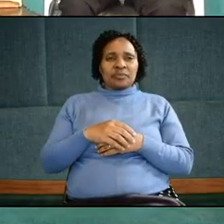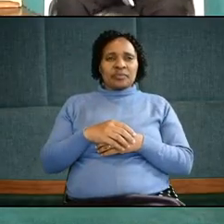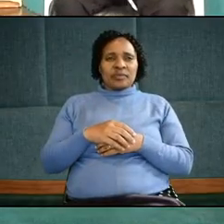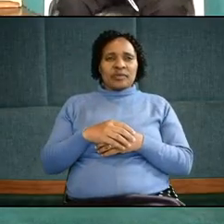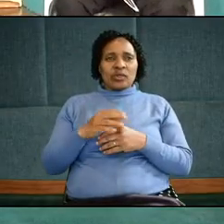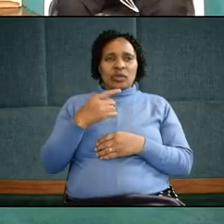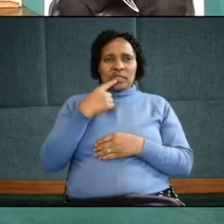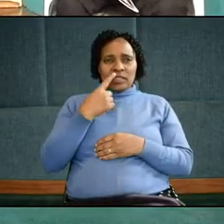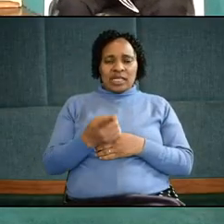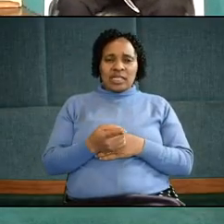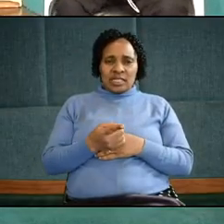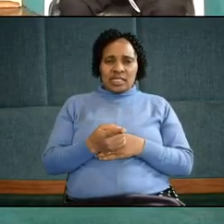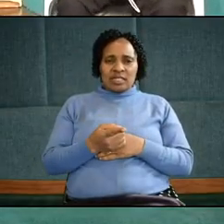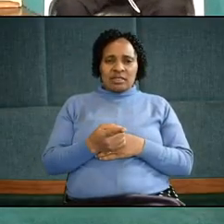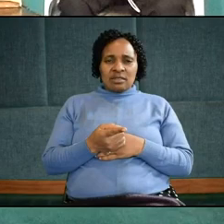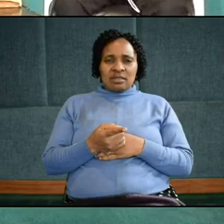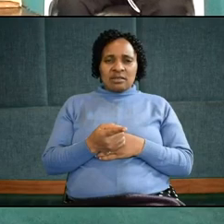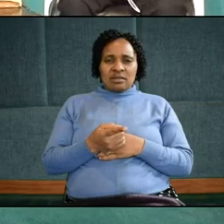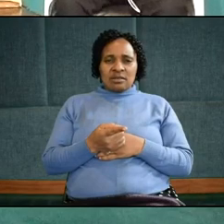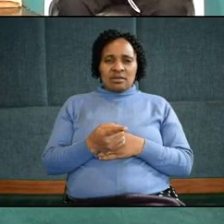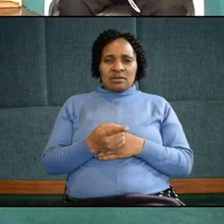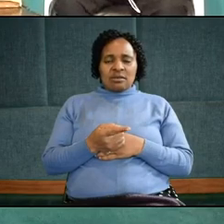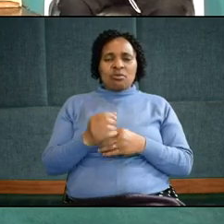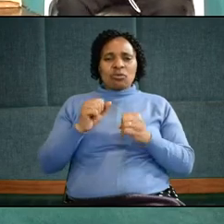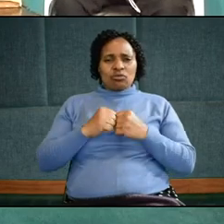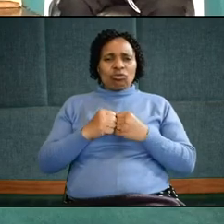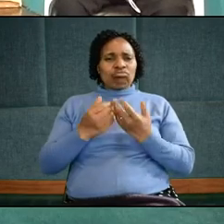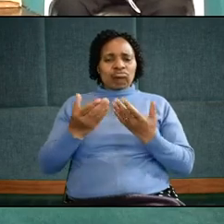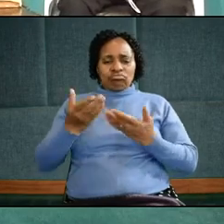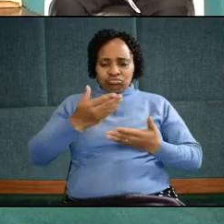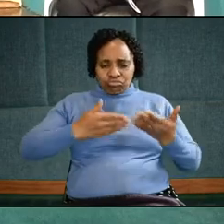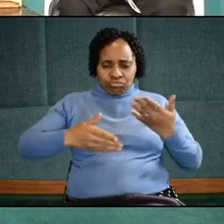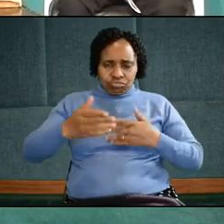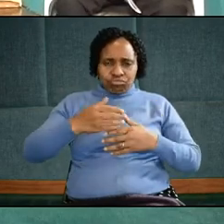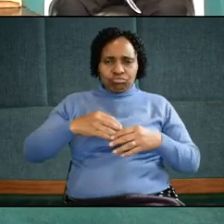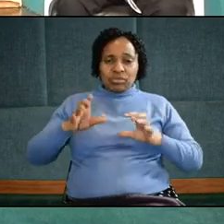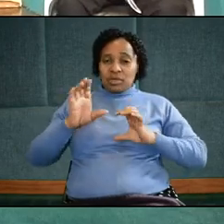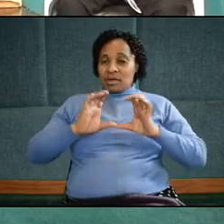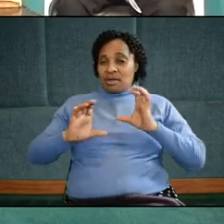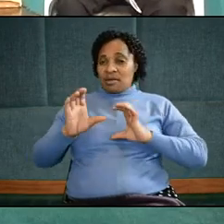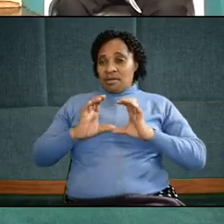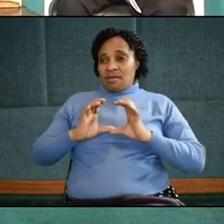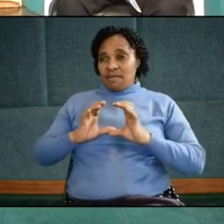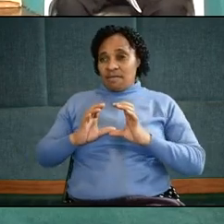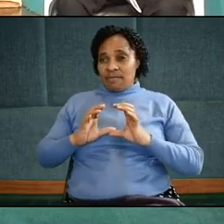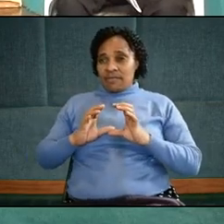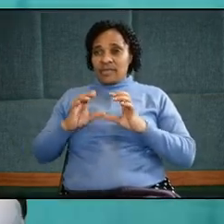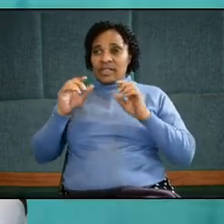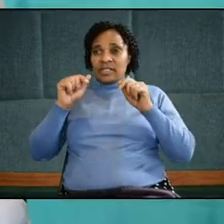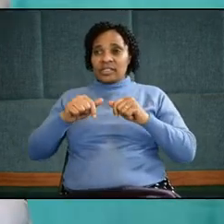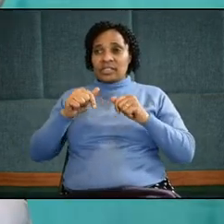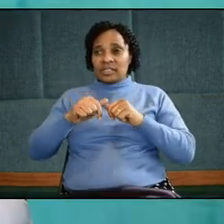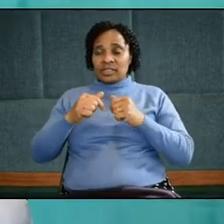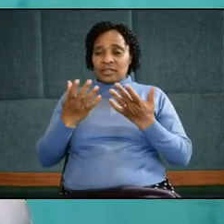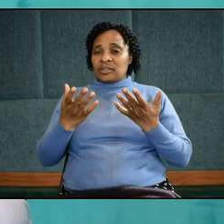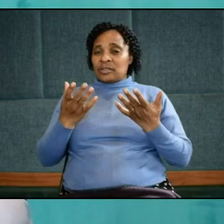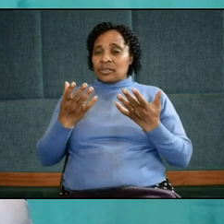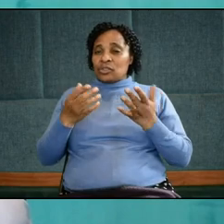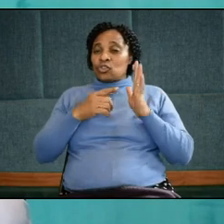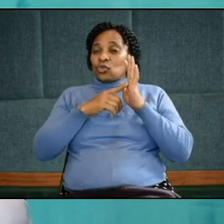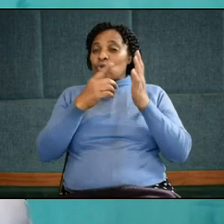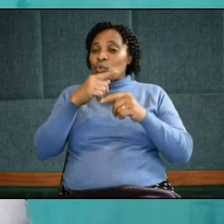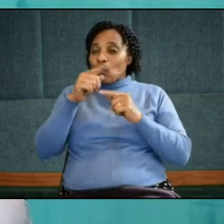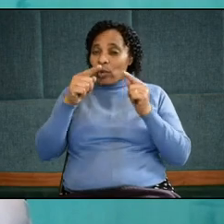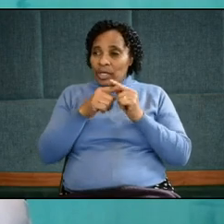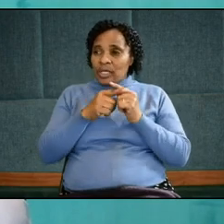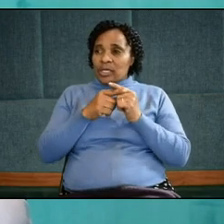Like you said, we ought to emulate God's character in what we do. And this is reflected when